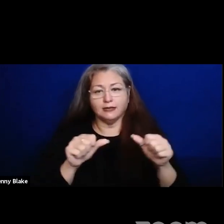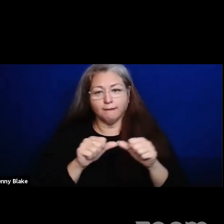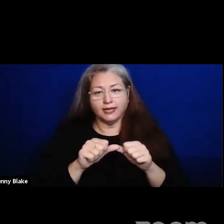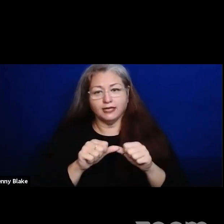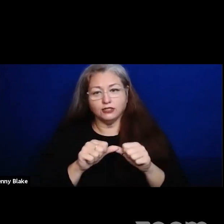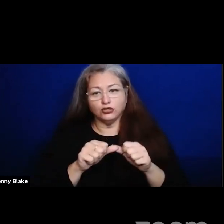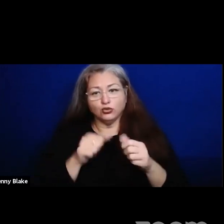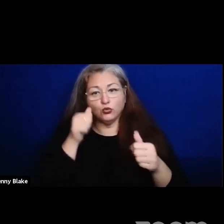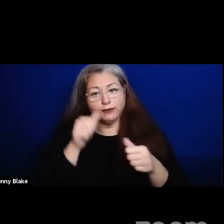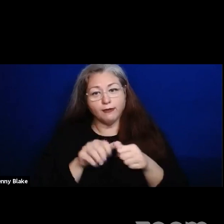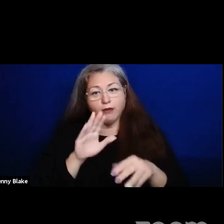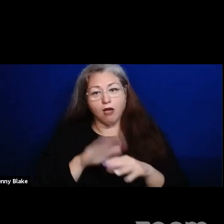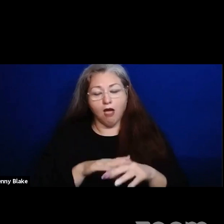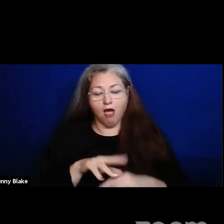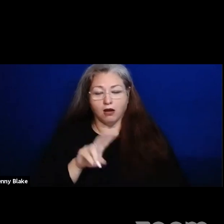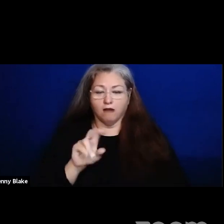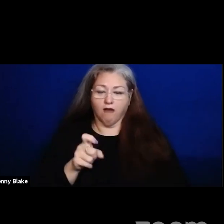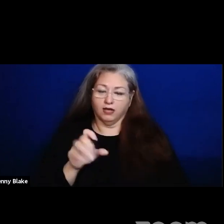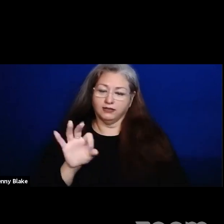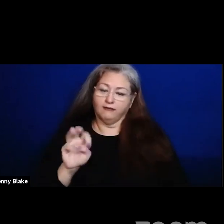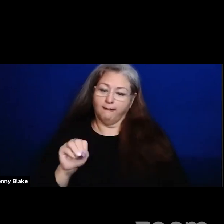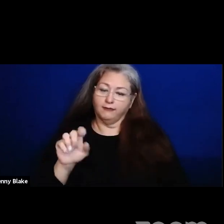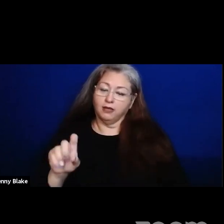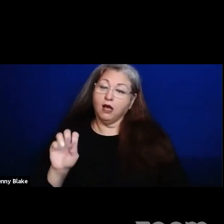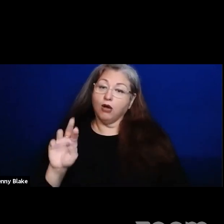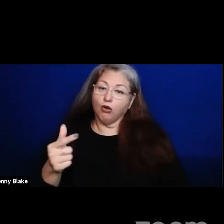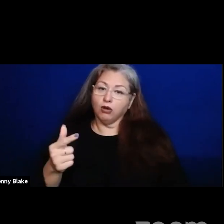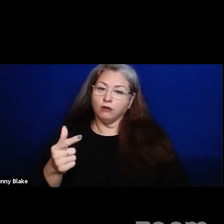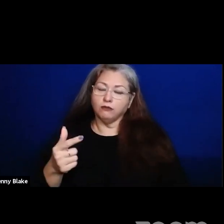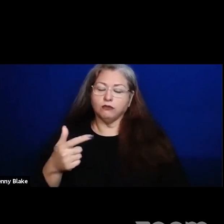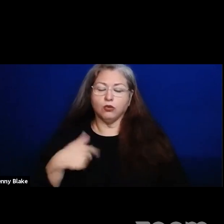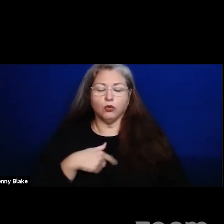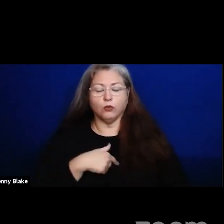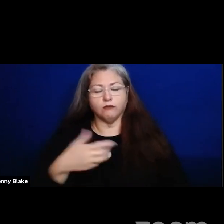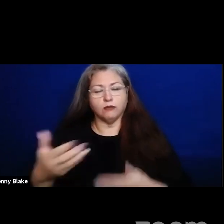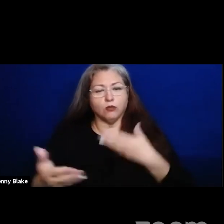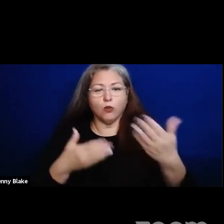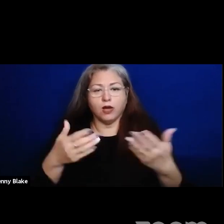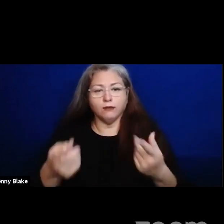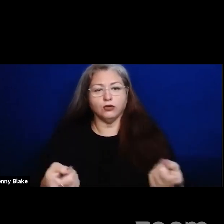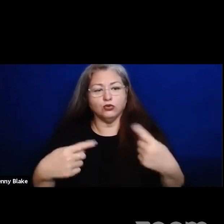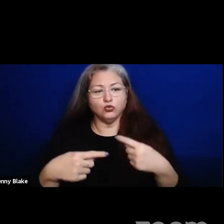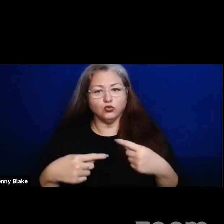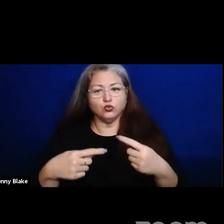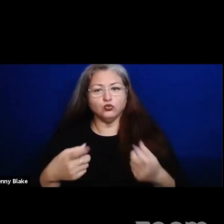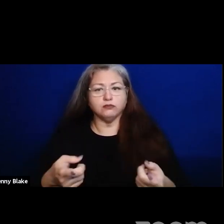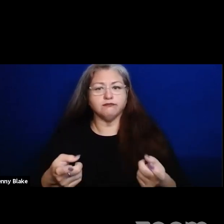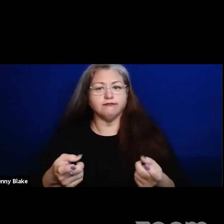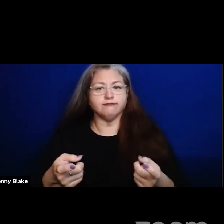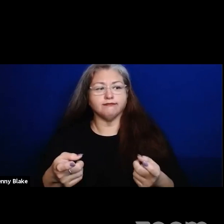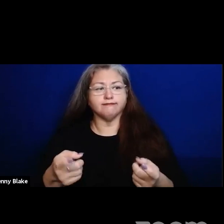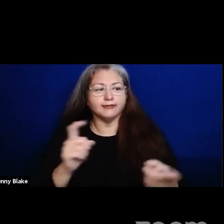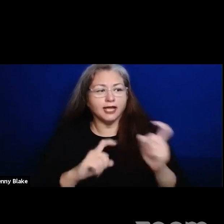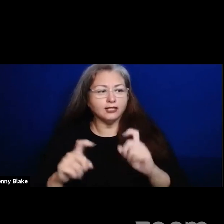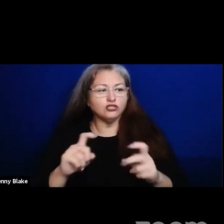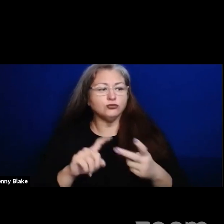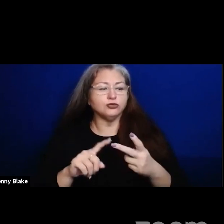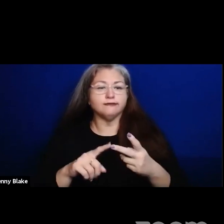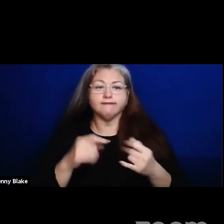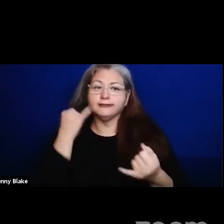on voxfem.org, and we welcome your contributions, your